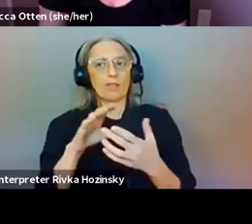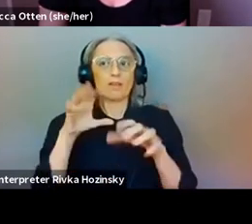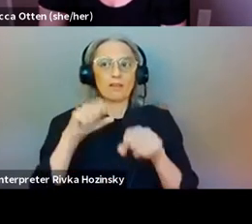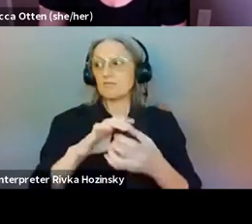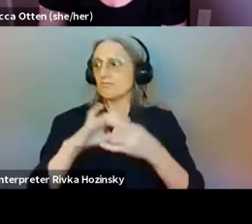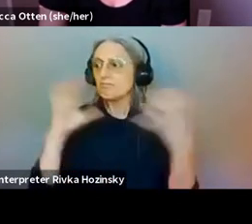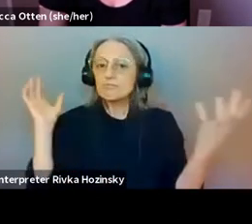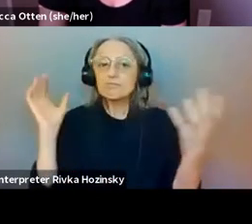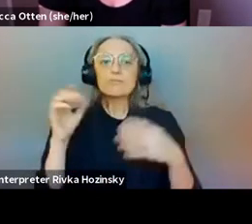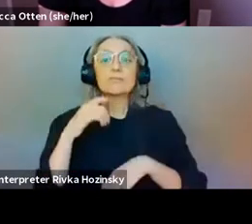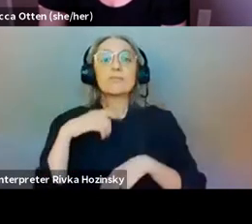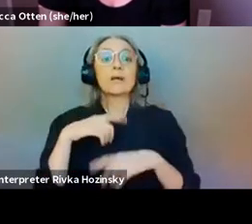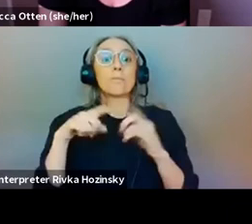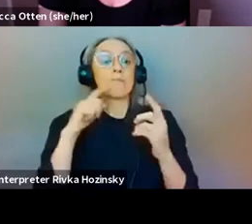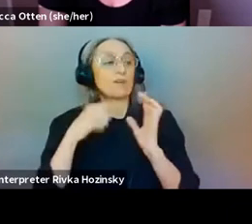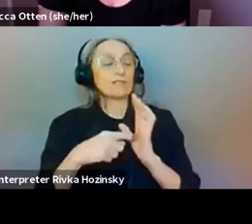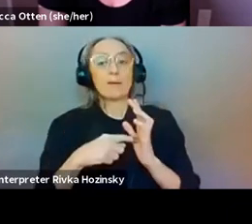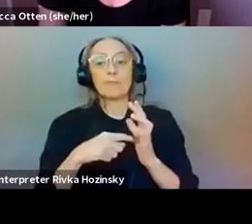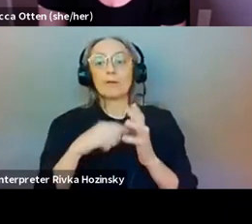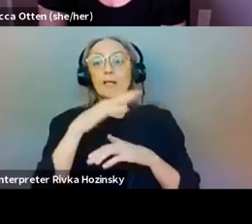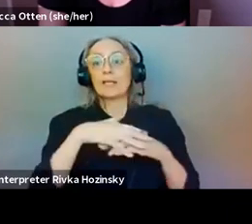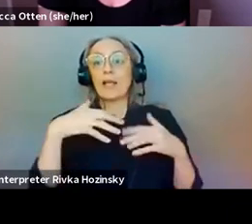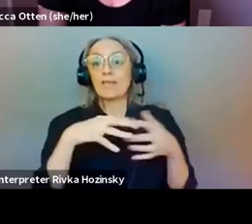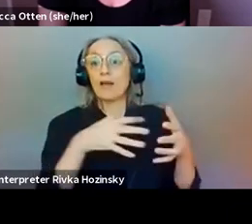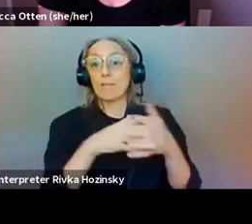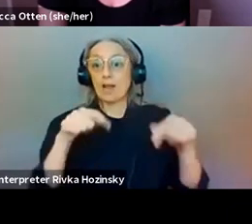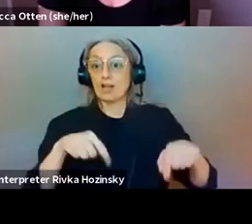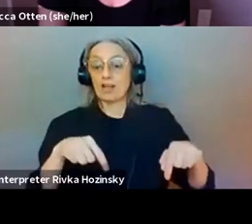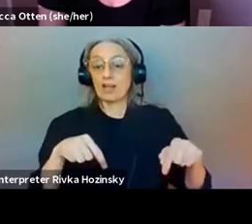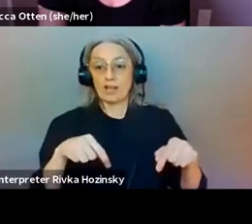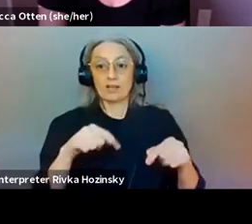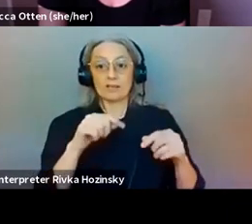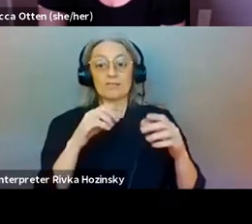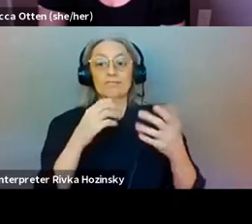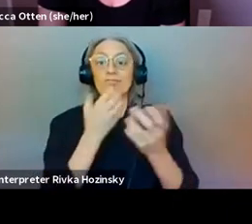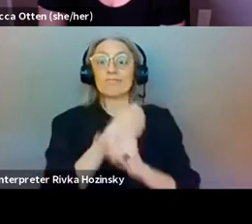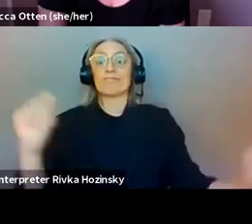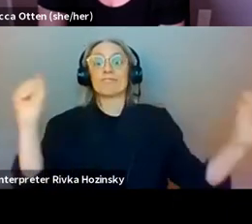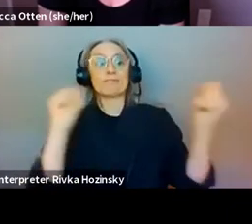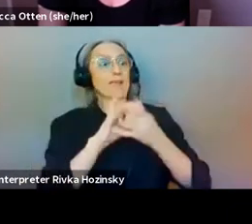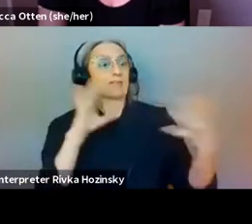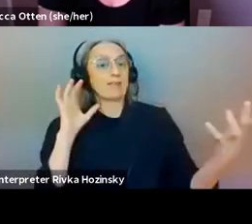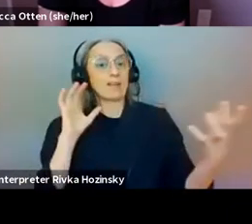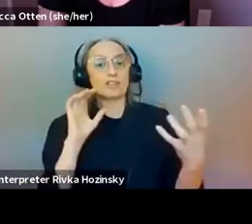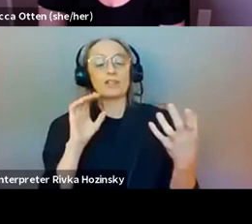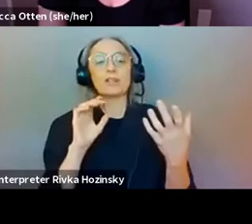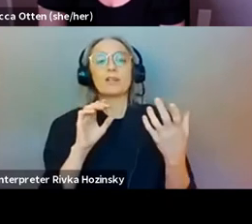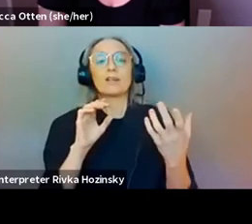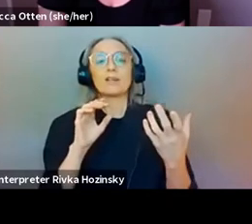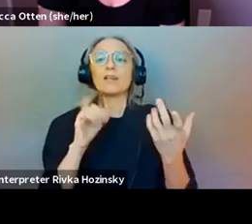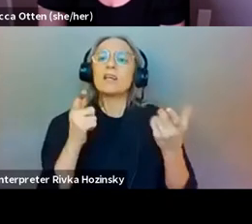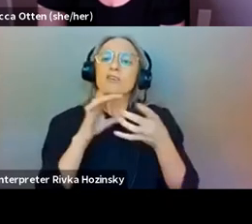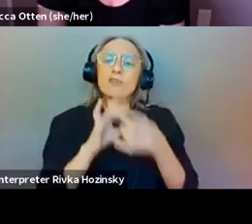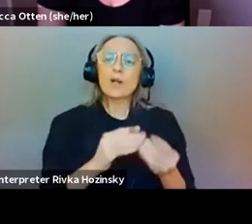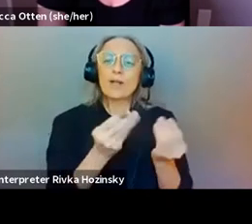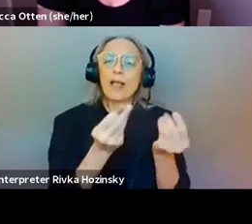example, a Native American context really is about the land, or not that it only is about the land, but,